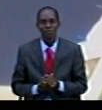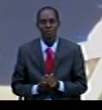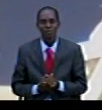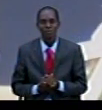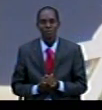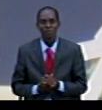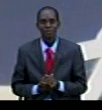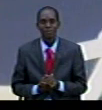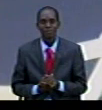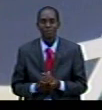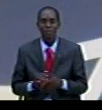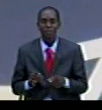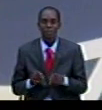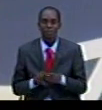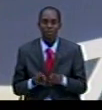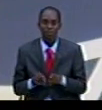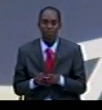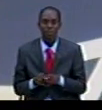Alongside